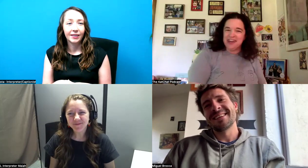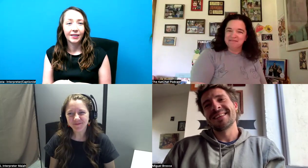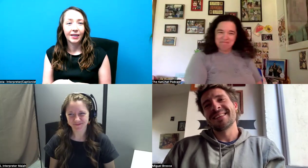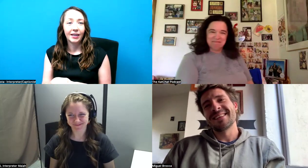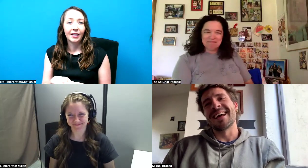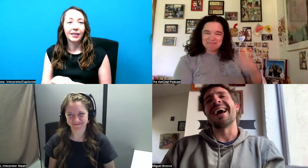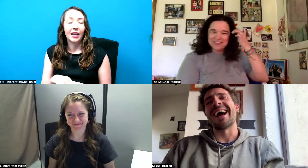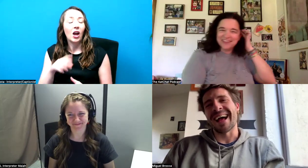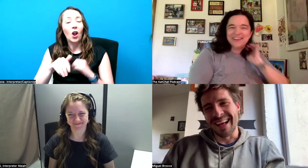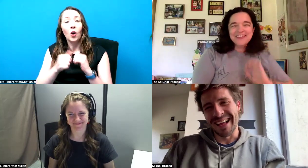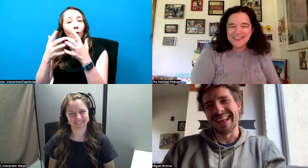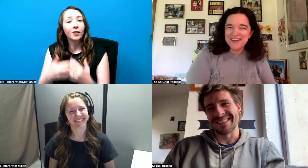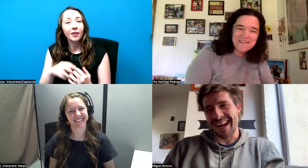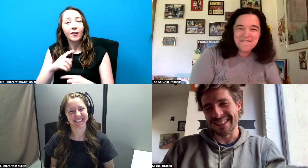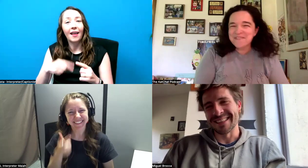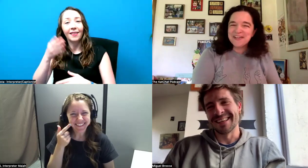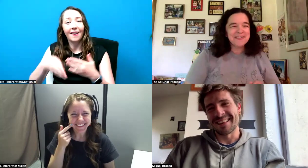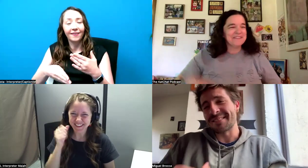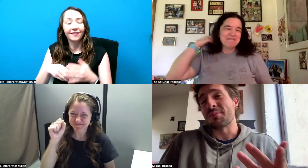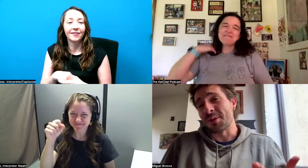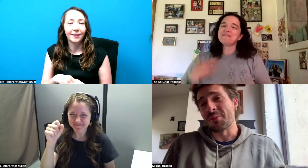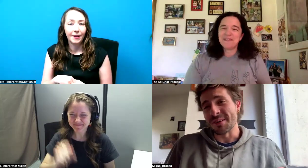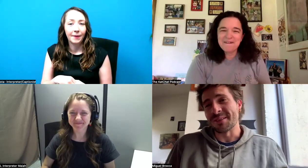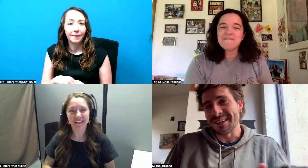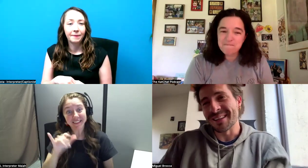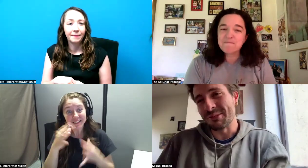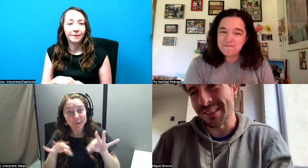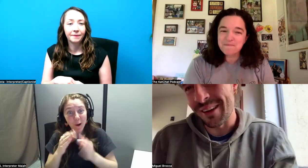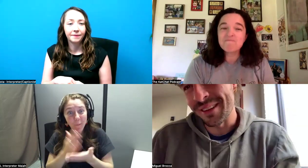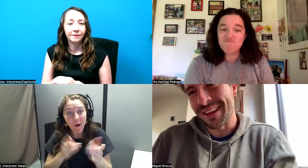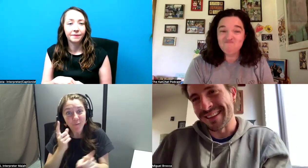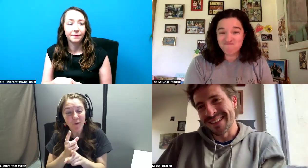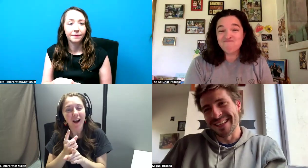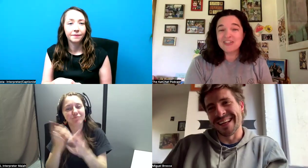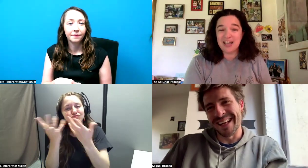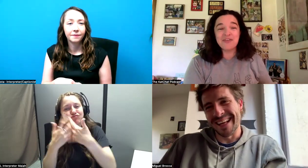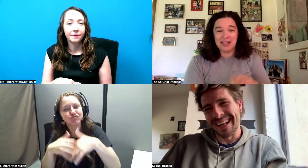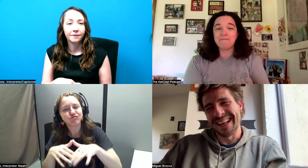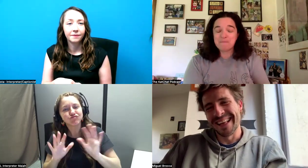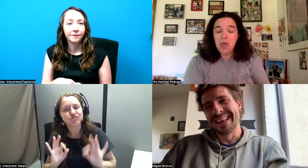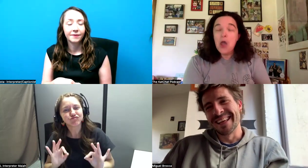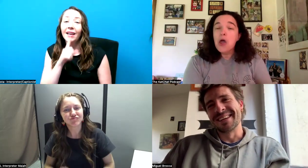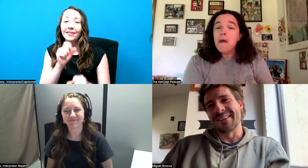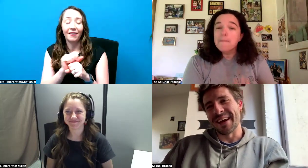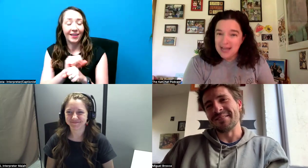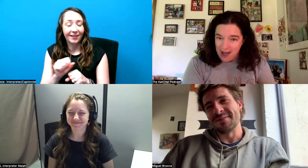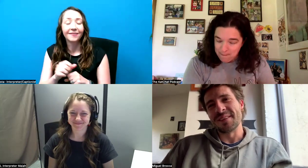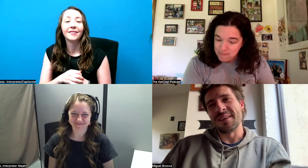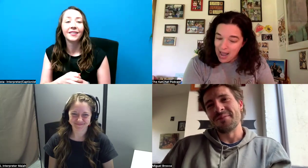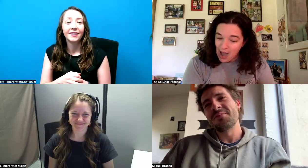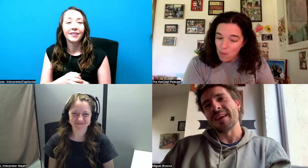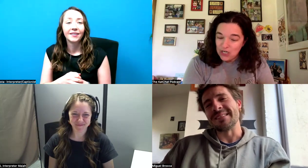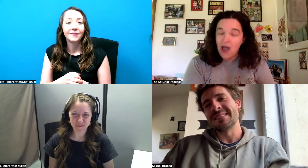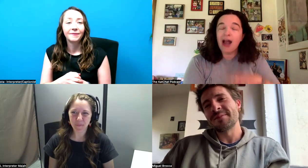at the end. Exactly. That's the important part, right? It works out at the end. Definitely. Great.